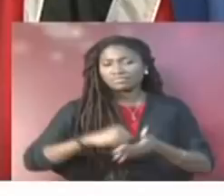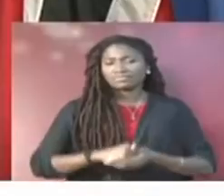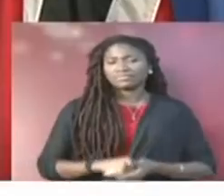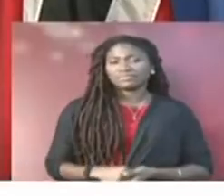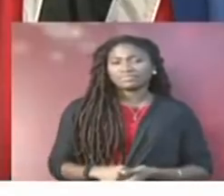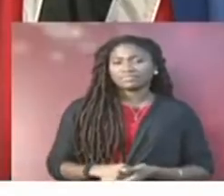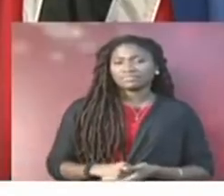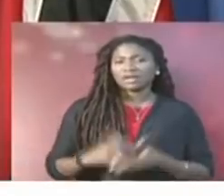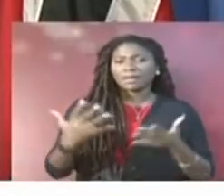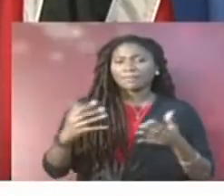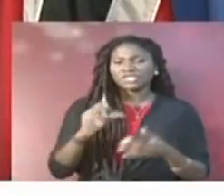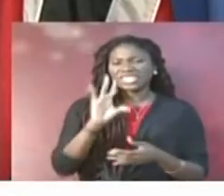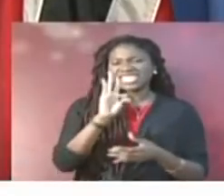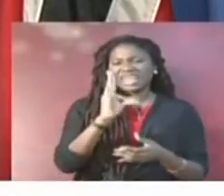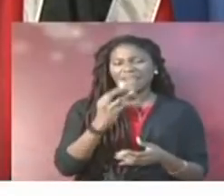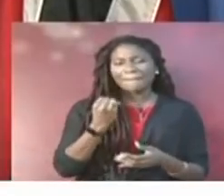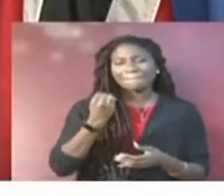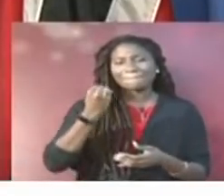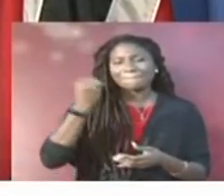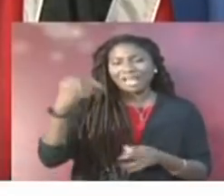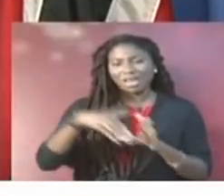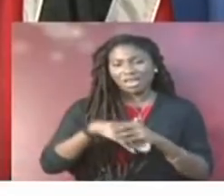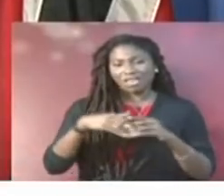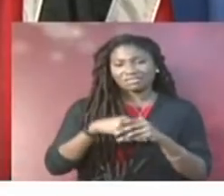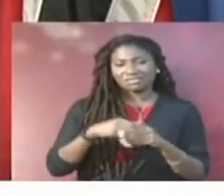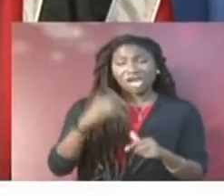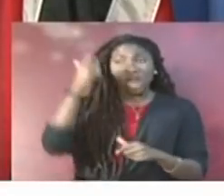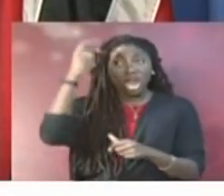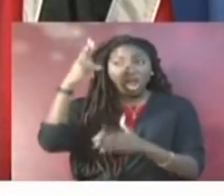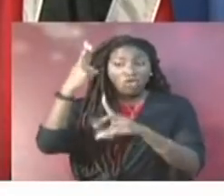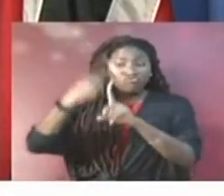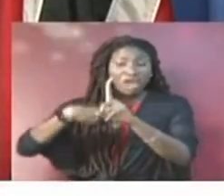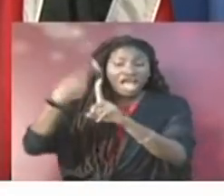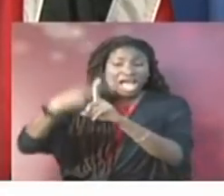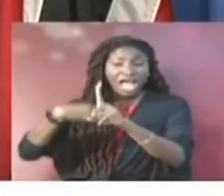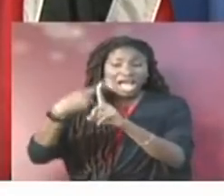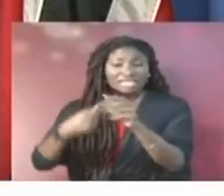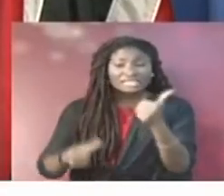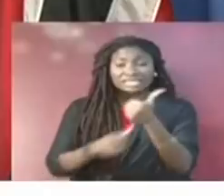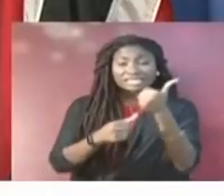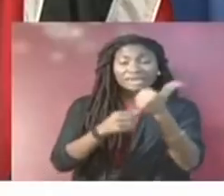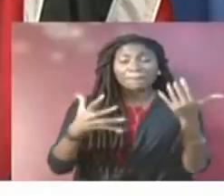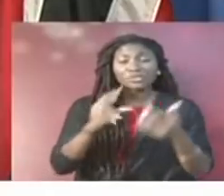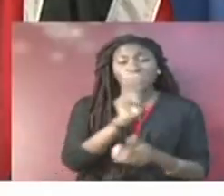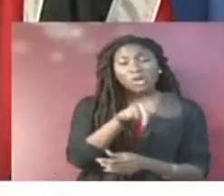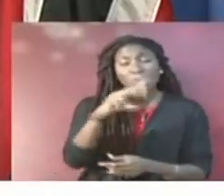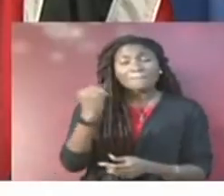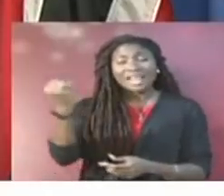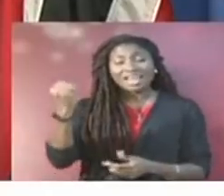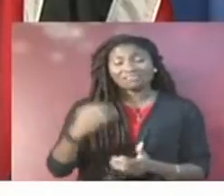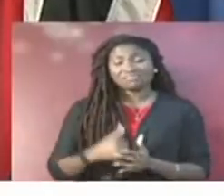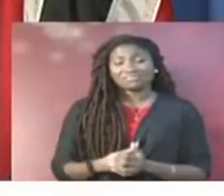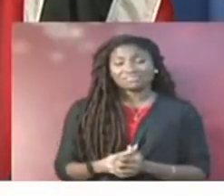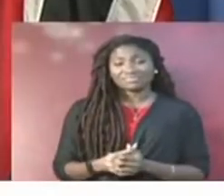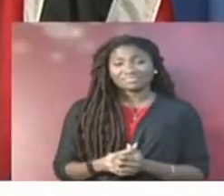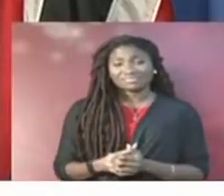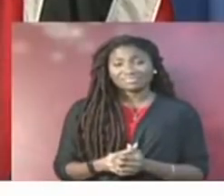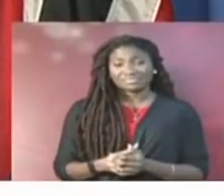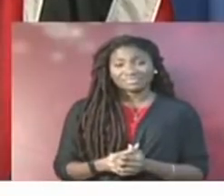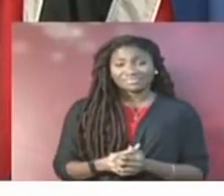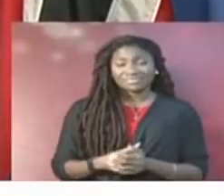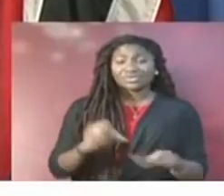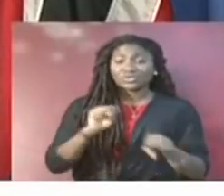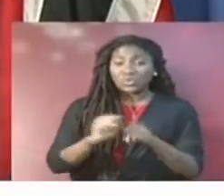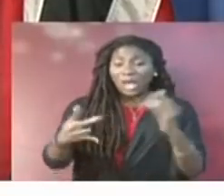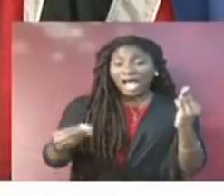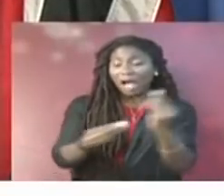almost $7 million of that. Rental assistance, $22 million. In short, in terms of additional